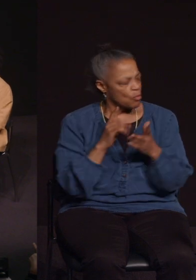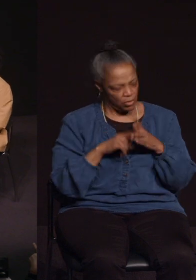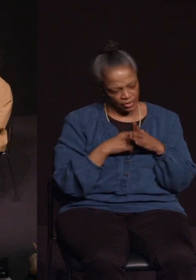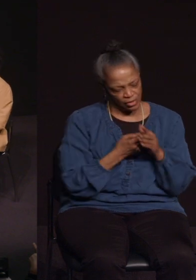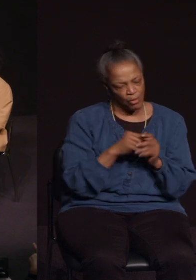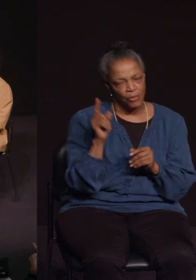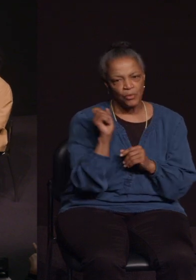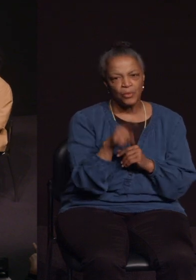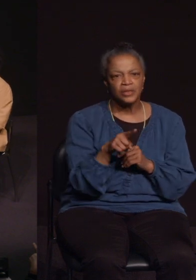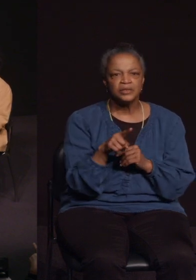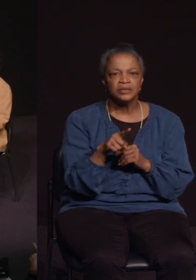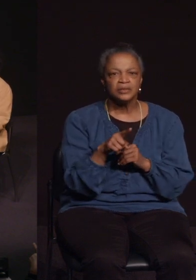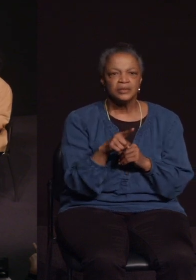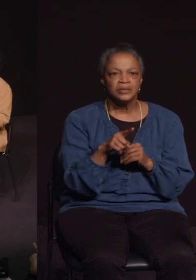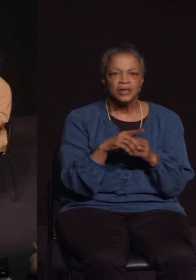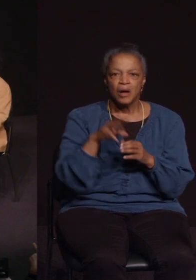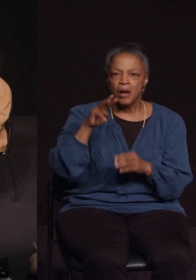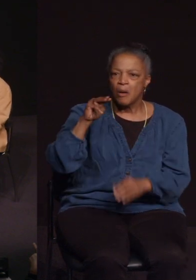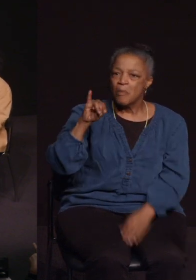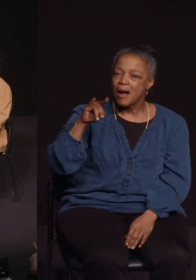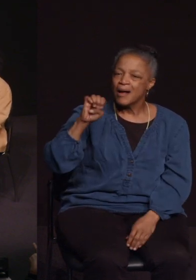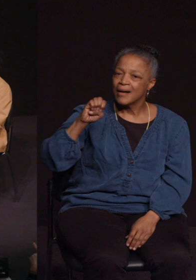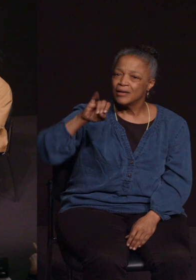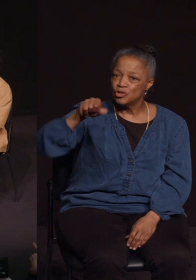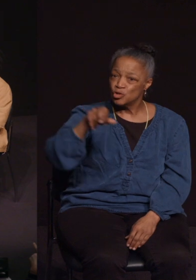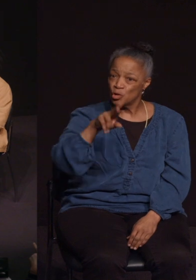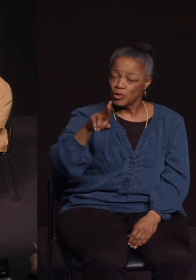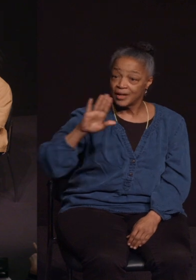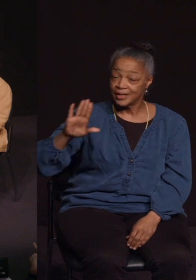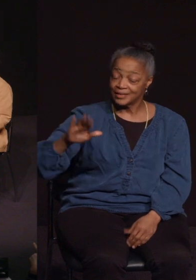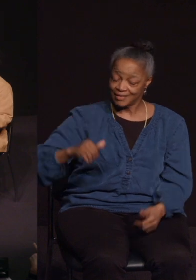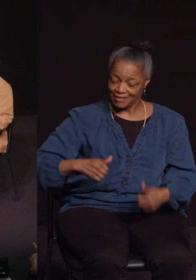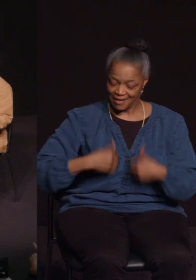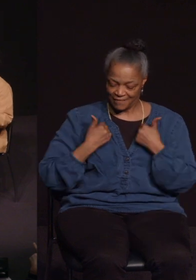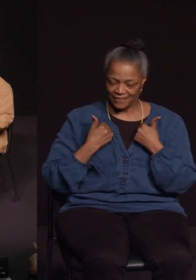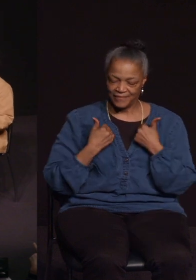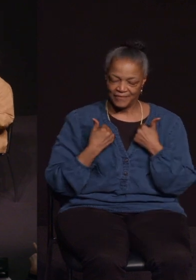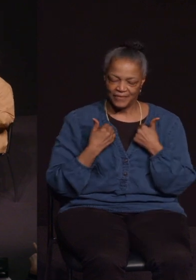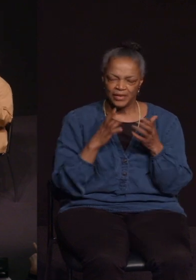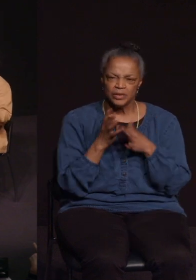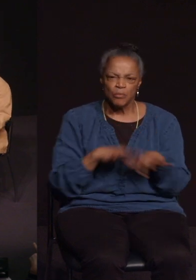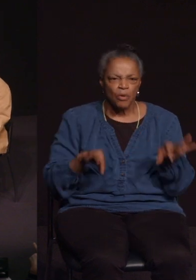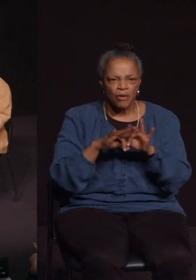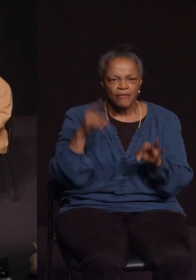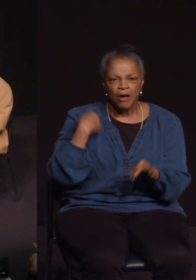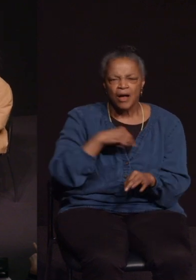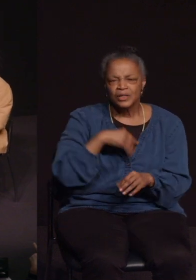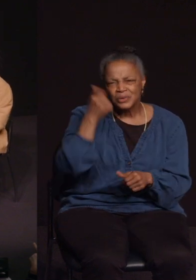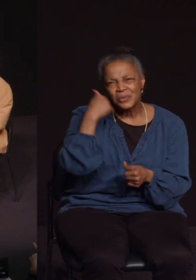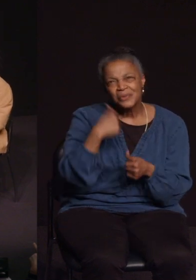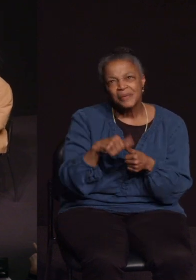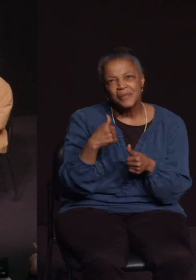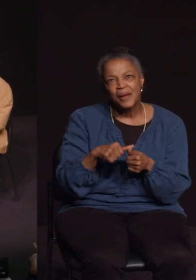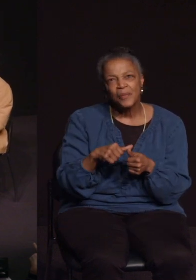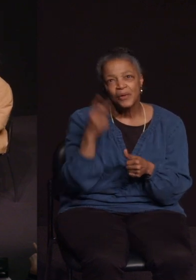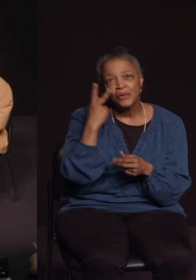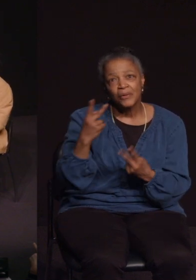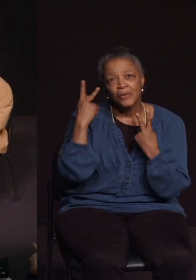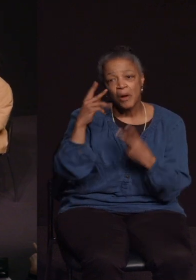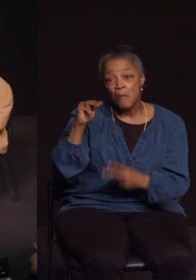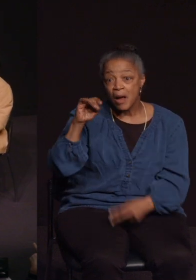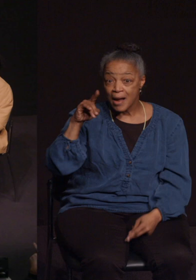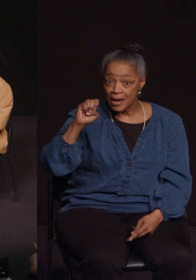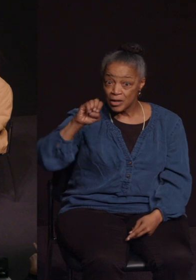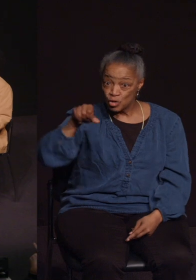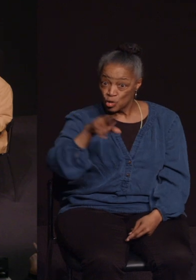question about Mike Jr.'s life. It's so important for us to remember that Mike Jr.'s